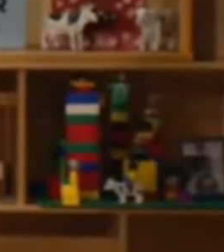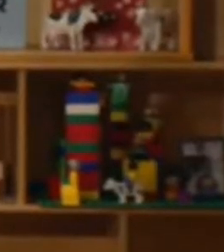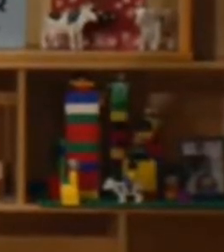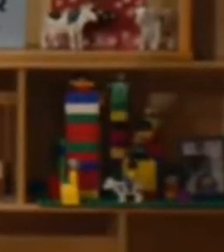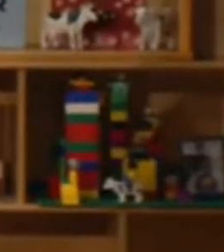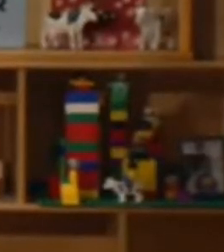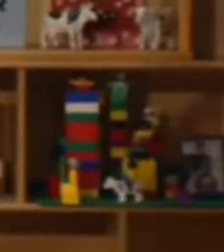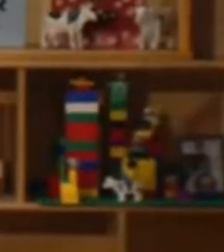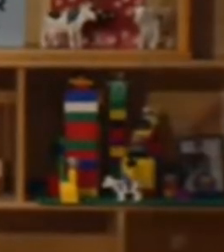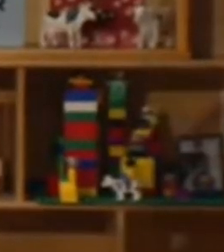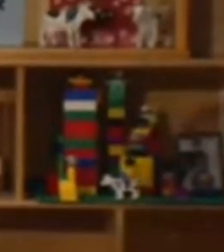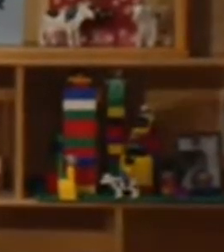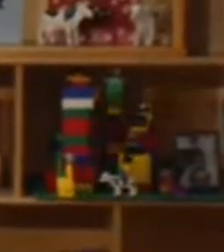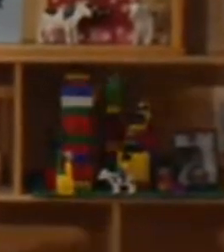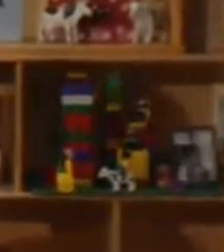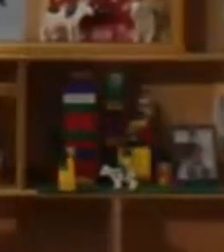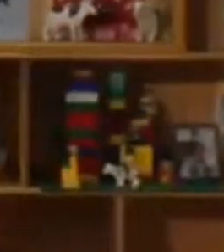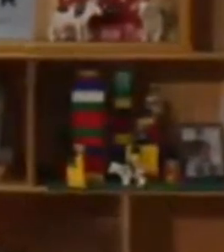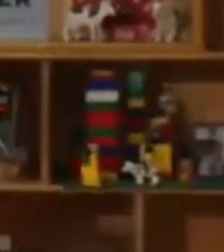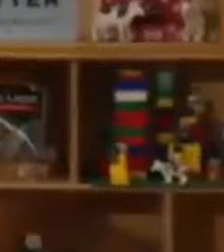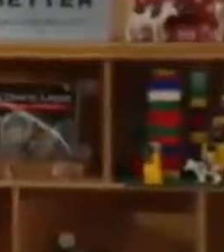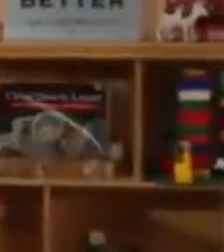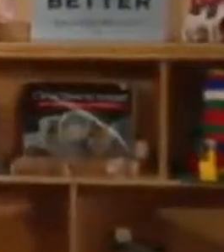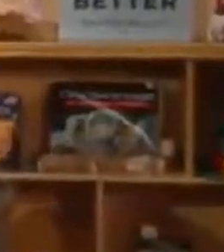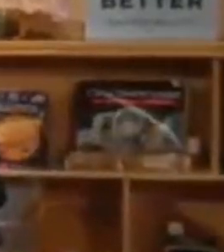So thank you very much.